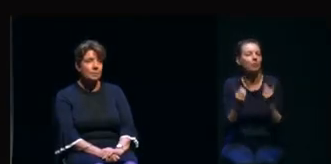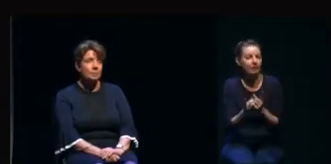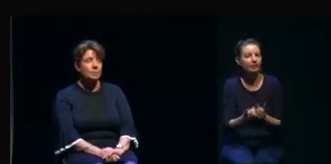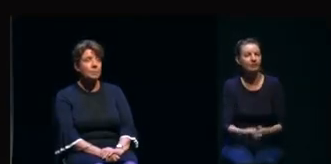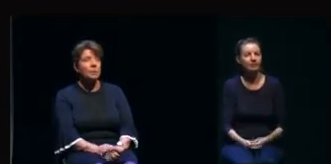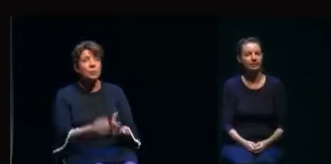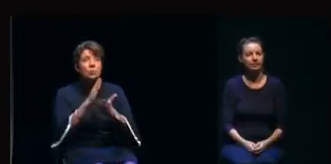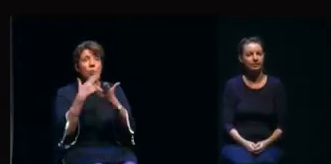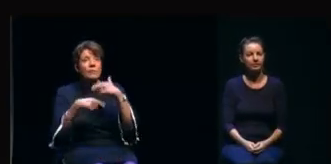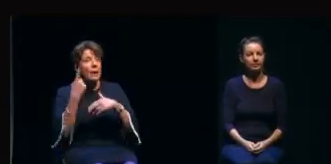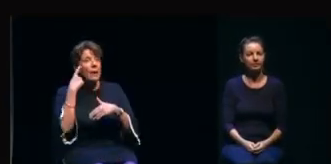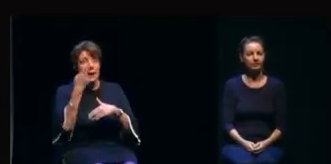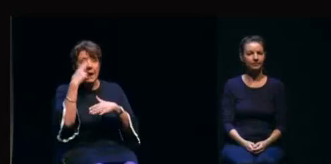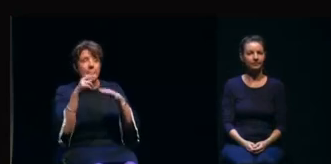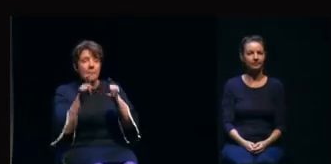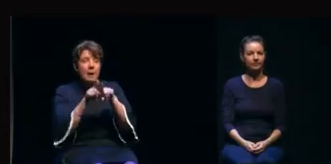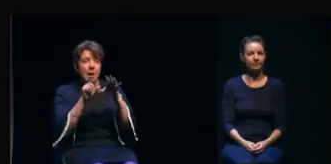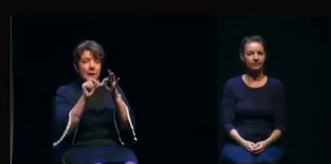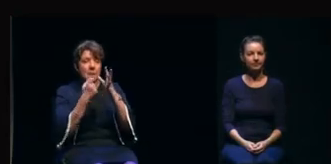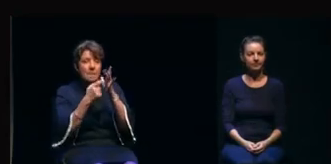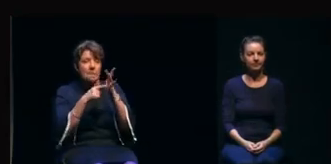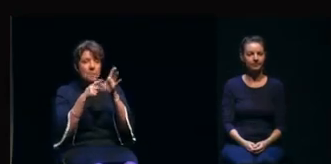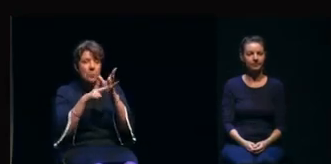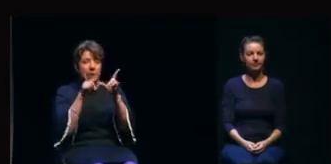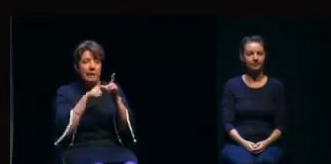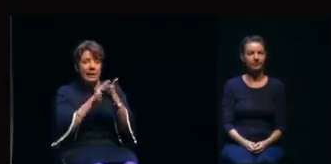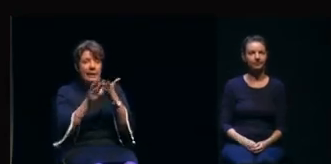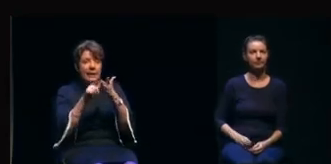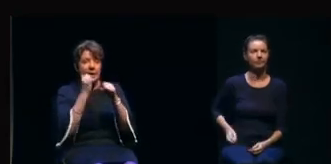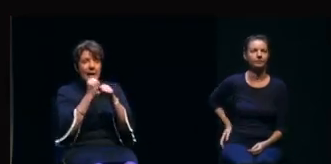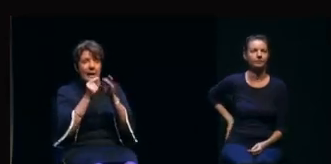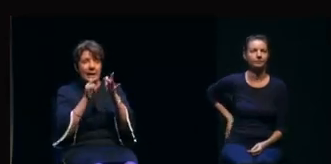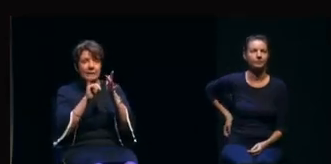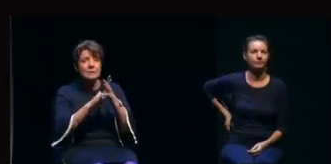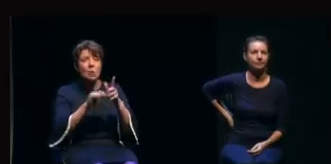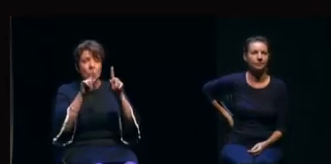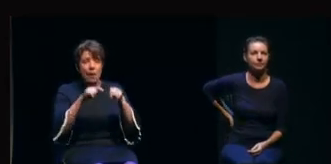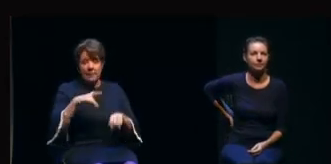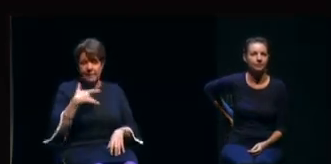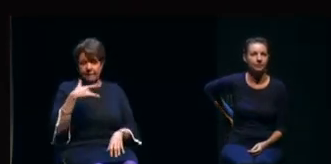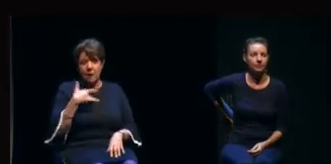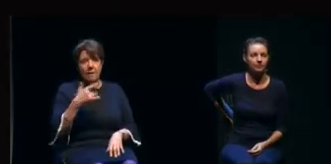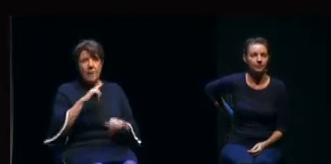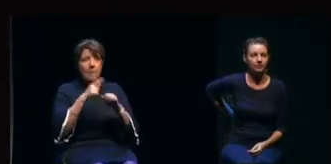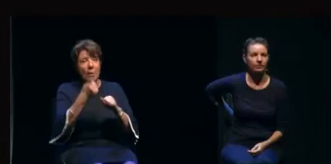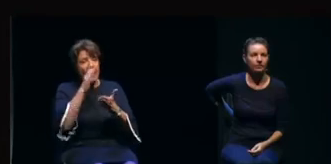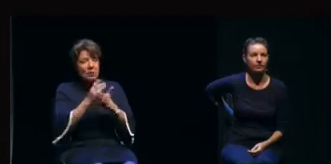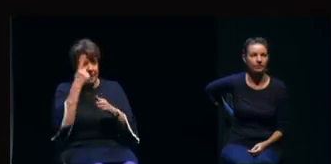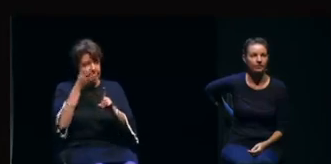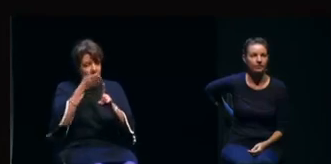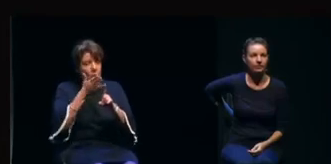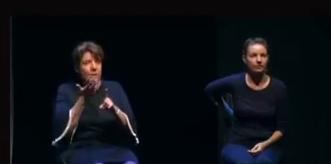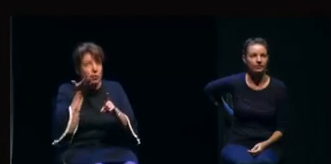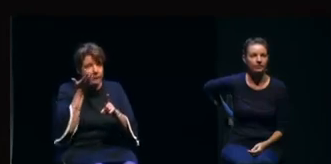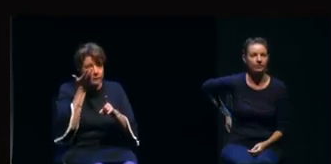Brittany Higgins, we don't think rape victim or survivor who's tainted. We think somebody who's got a huge future ahead of her